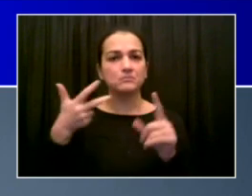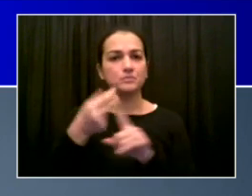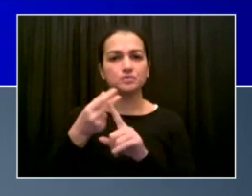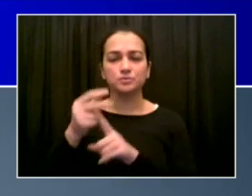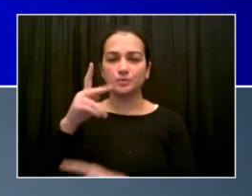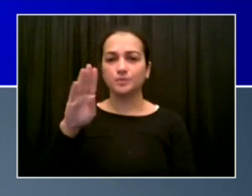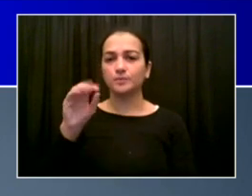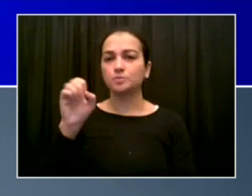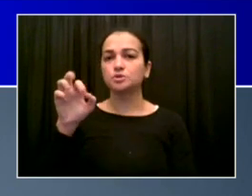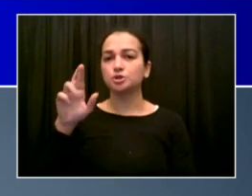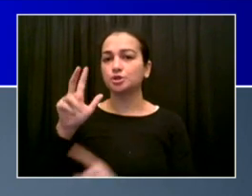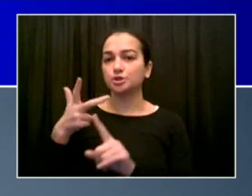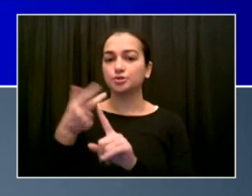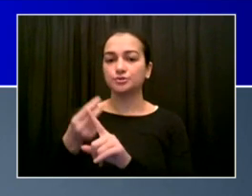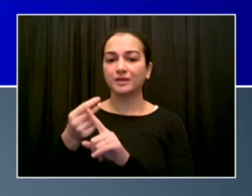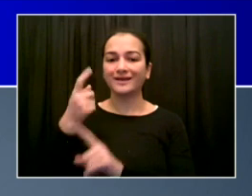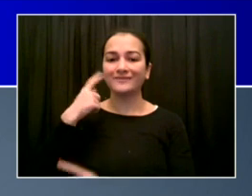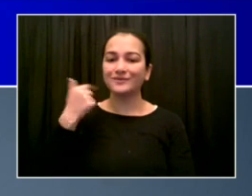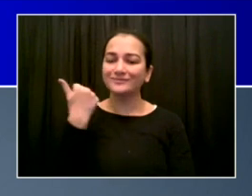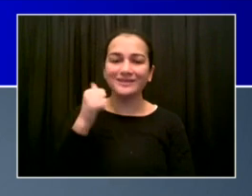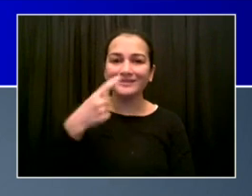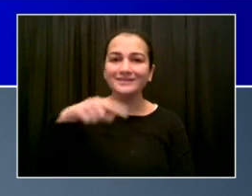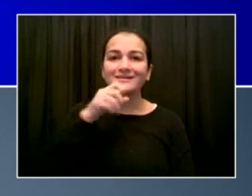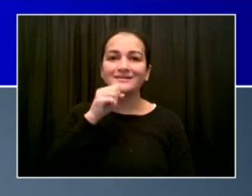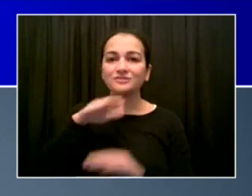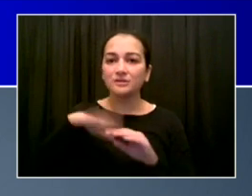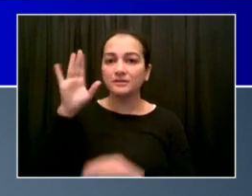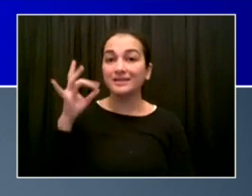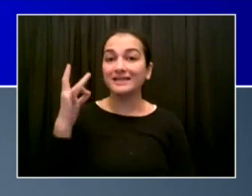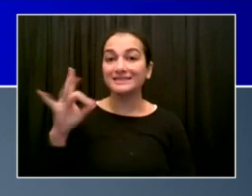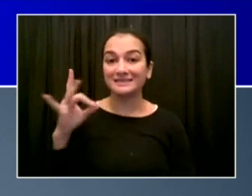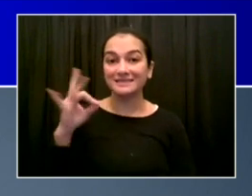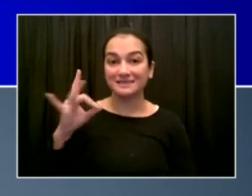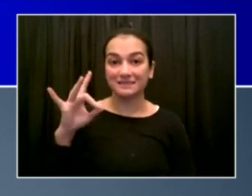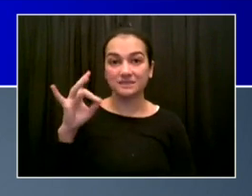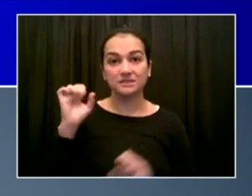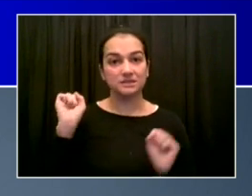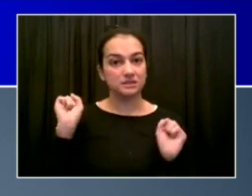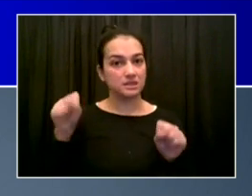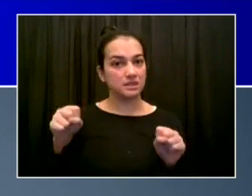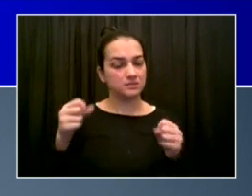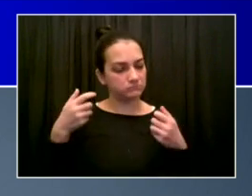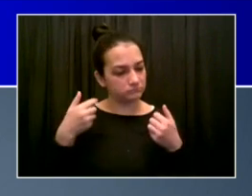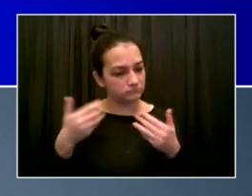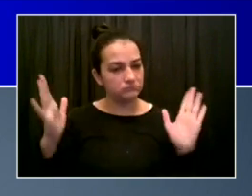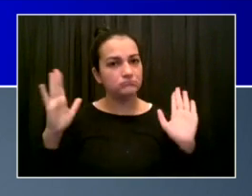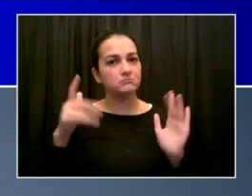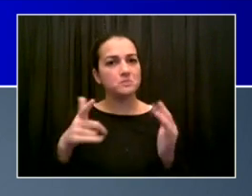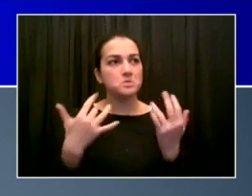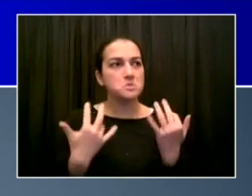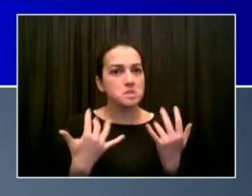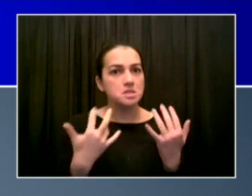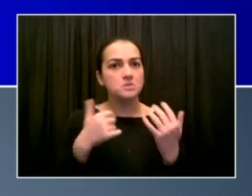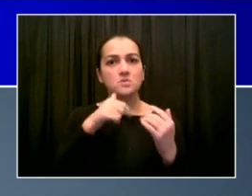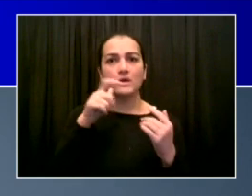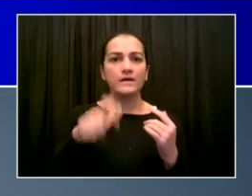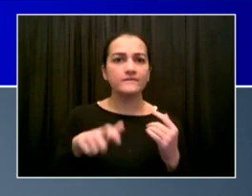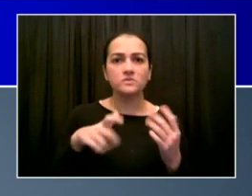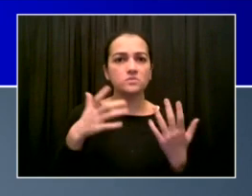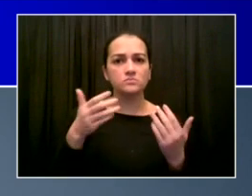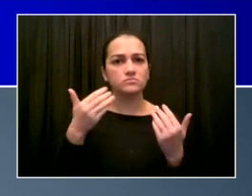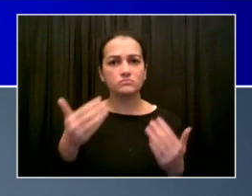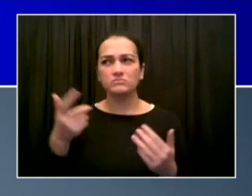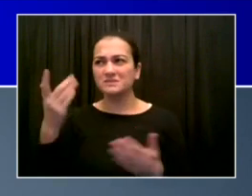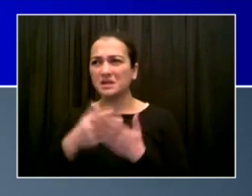clear, sharp, inclusive approaches. We shouldn't be saying, hey, some people get it, some people don't. Anyone who wants a booster should